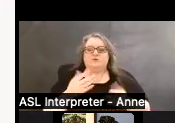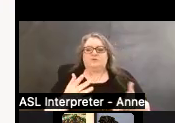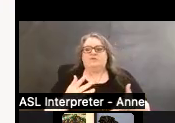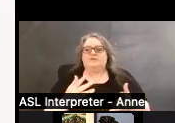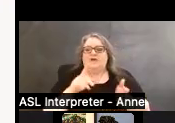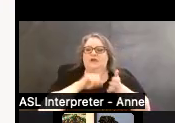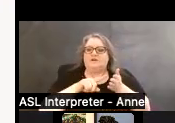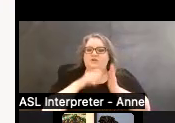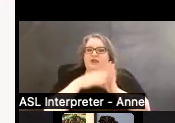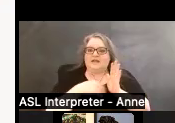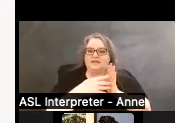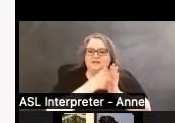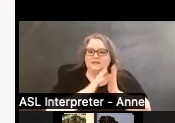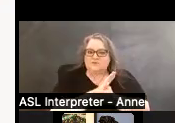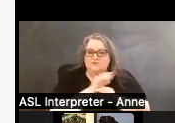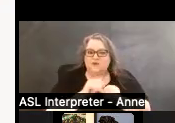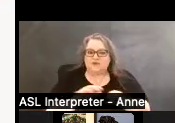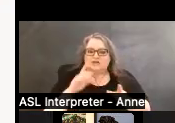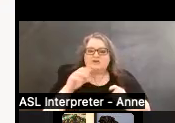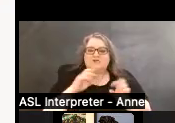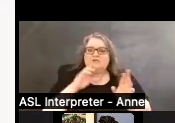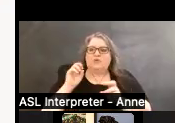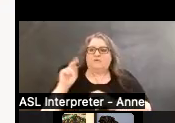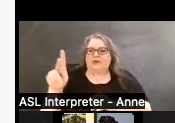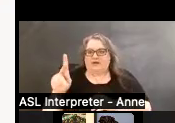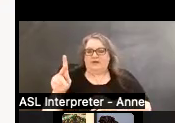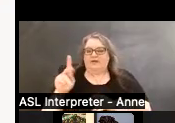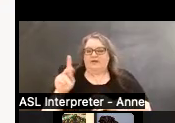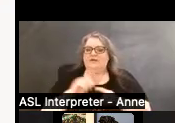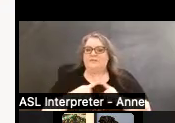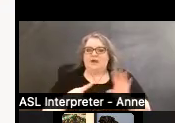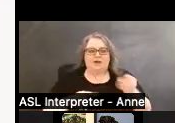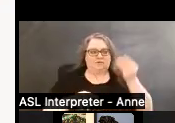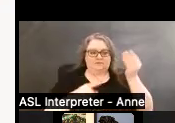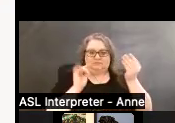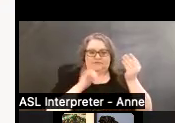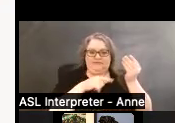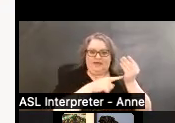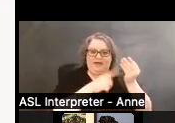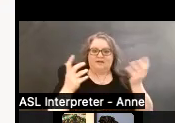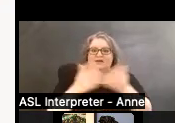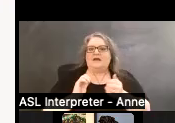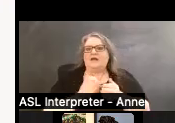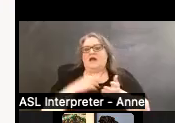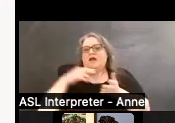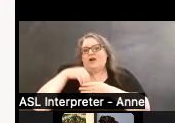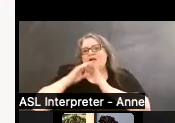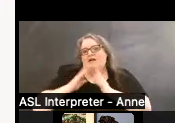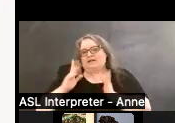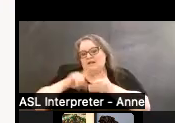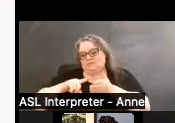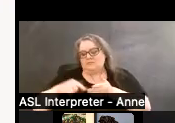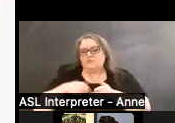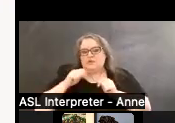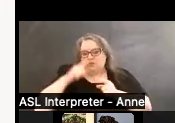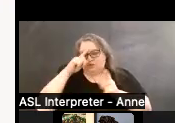be reported back to NRCDV. However, with that and a combination of our in-house tracking, we were able to